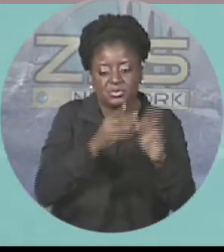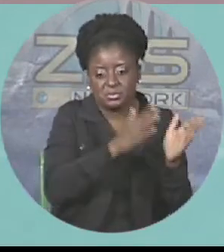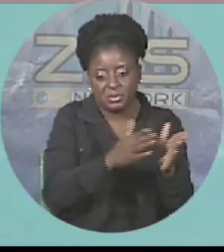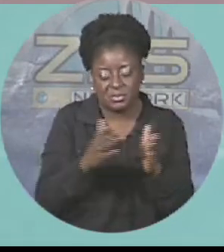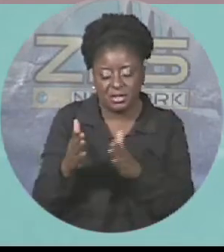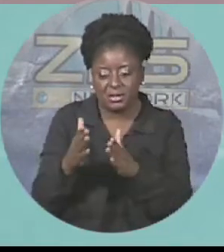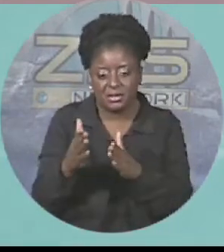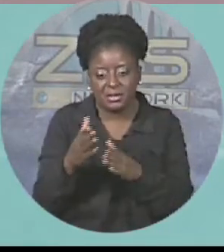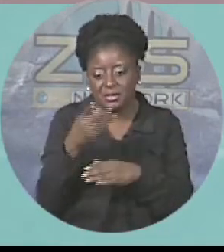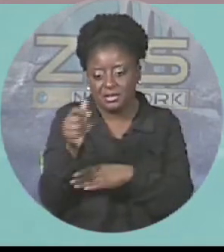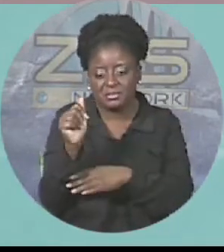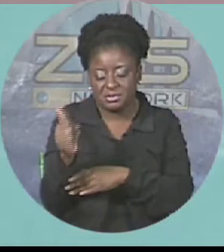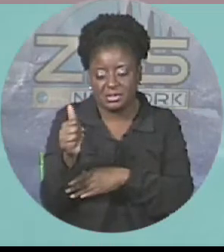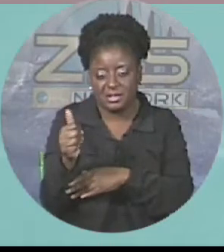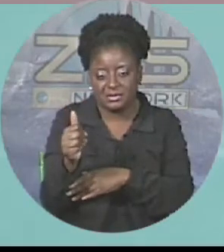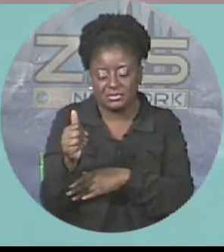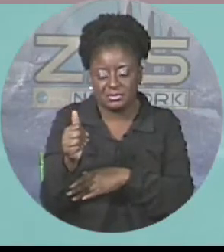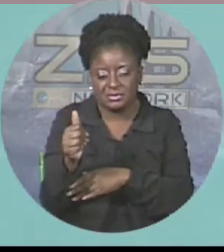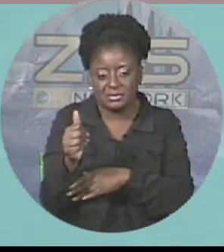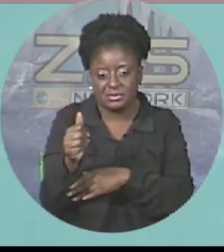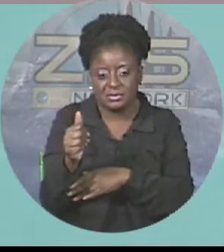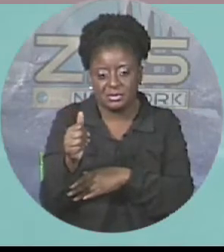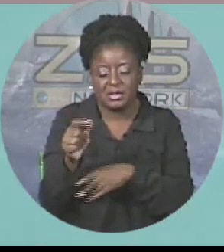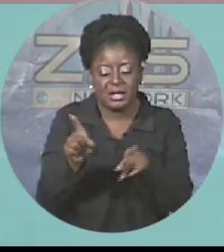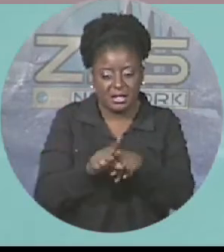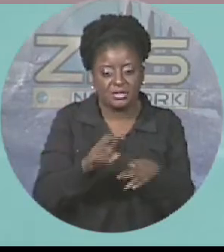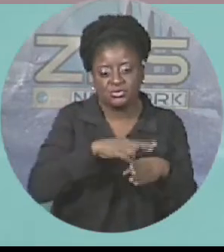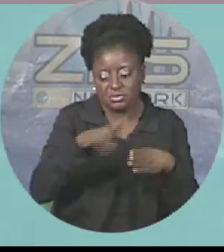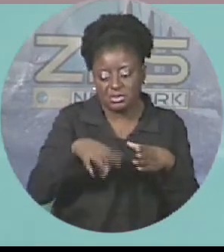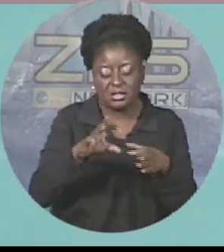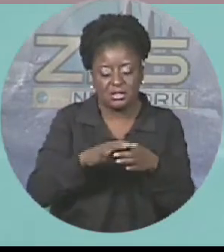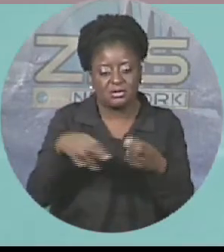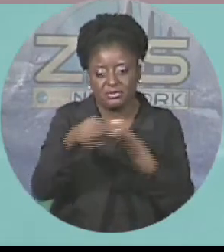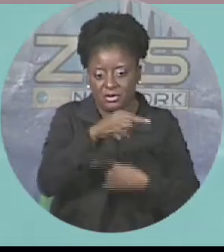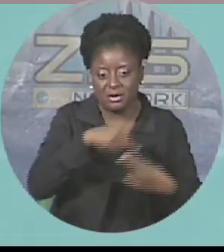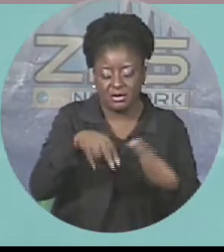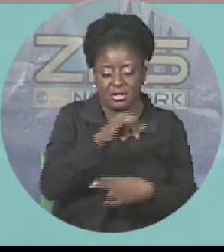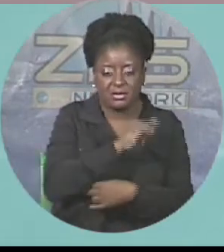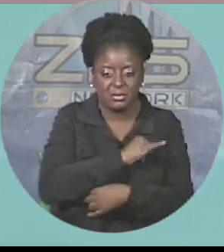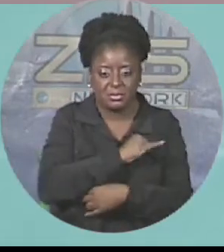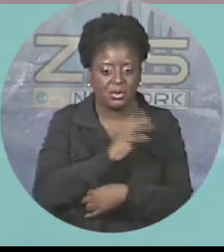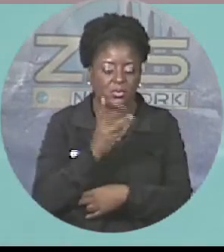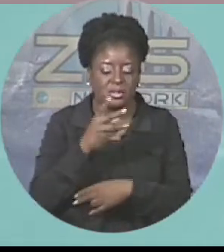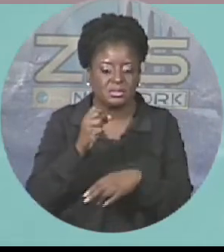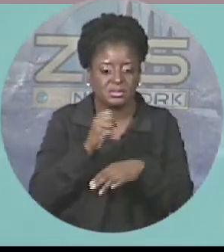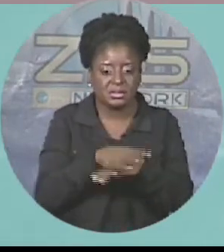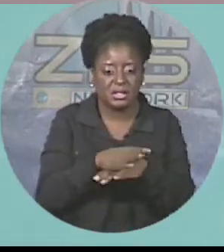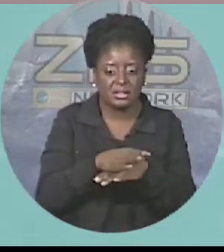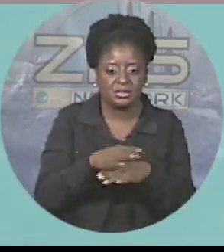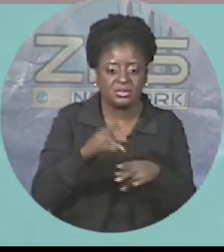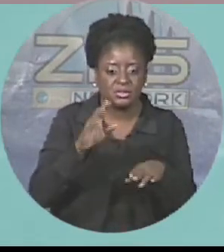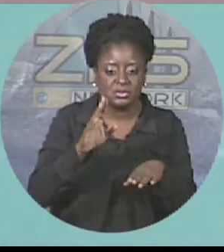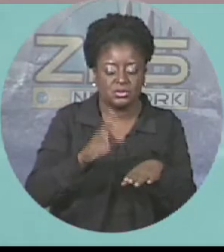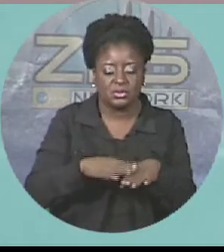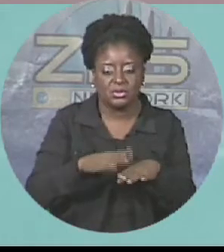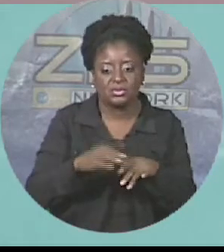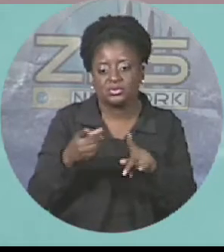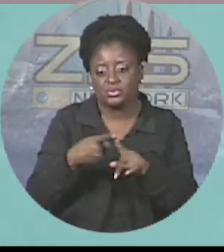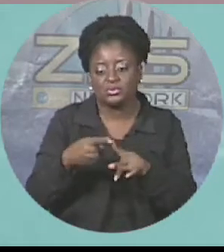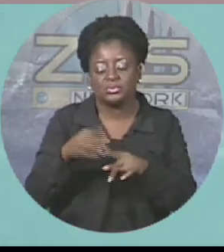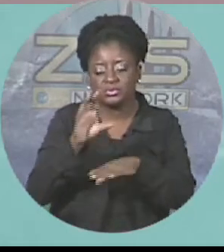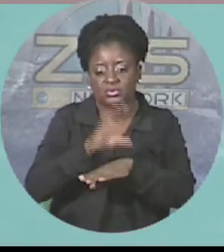property as a result of Hurricane Irma. We also sent notices out to the churches so that they could read